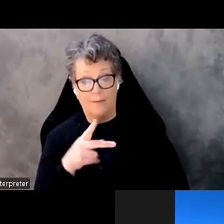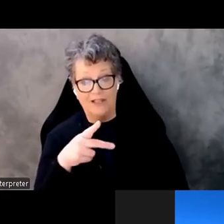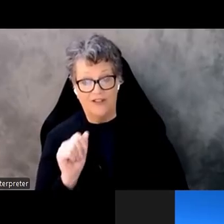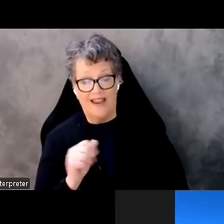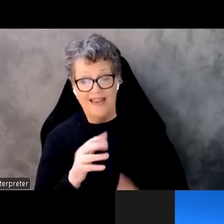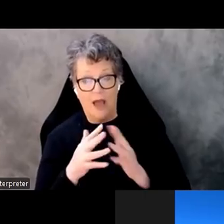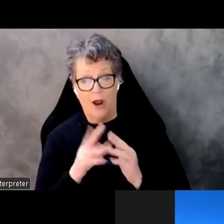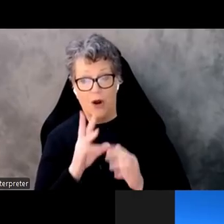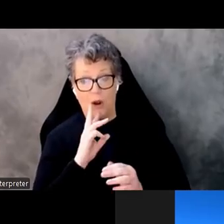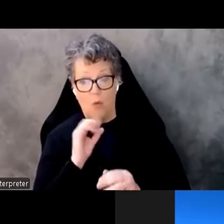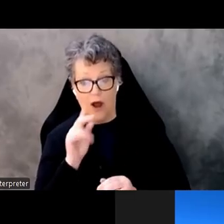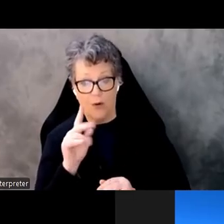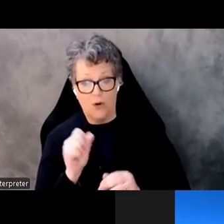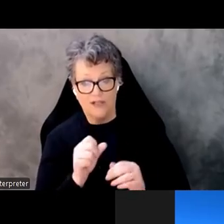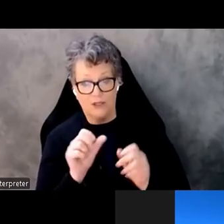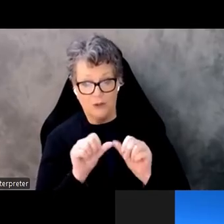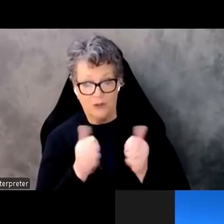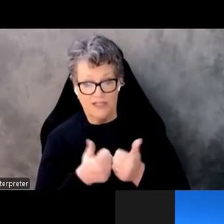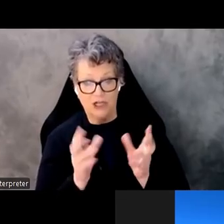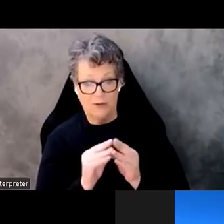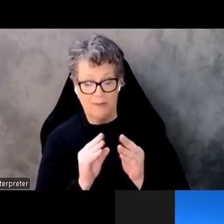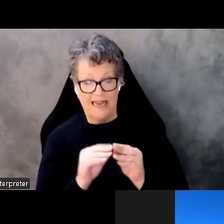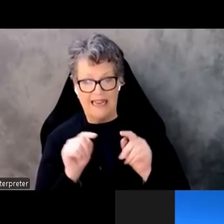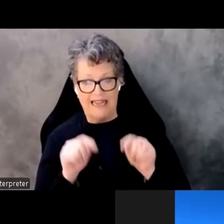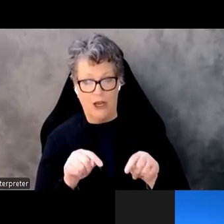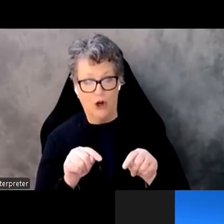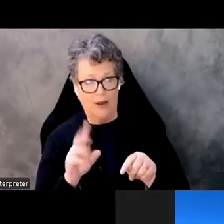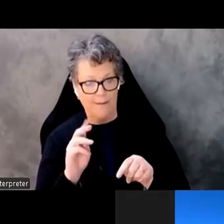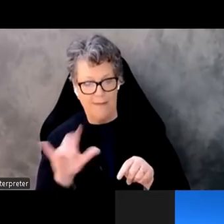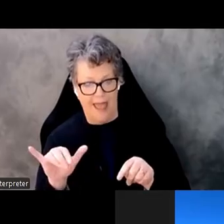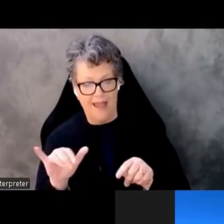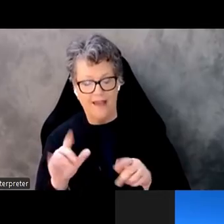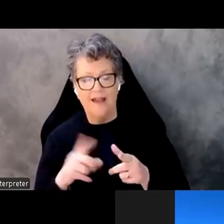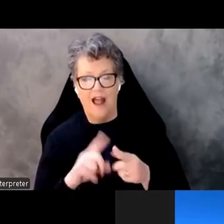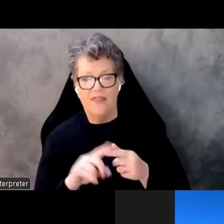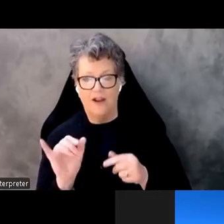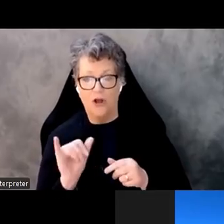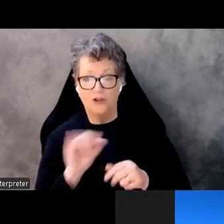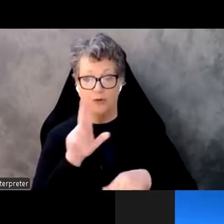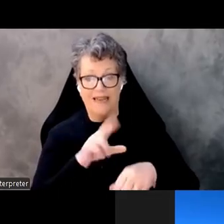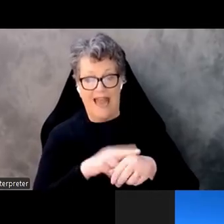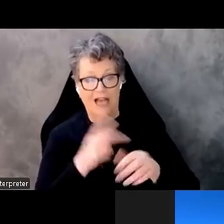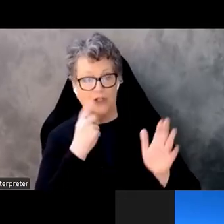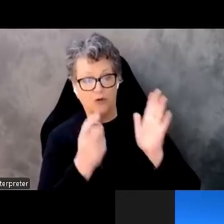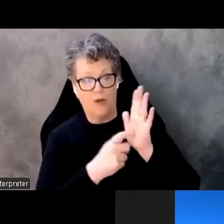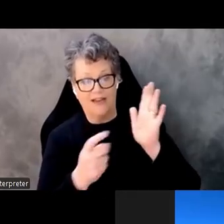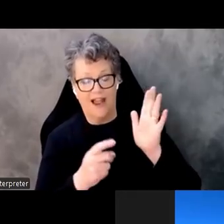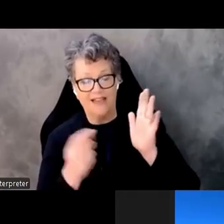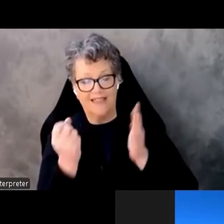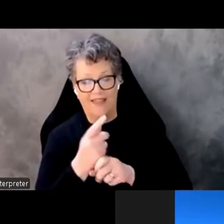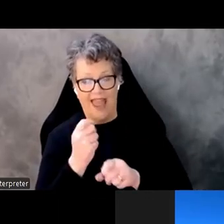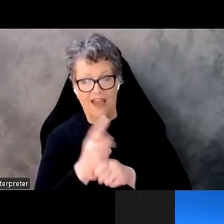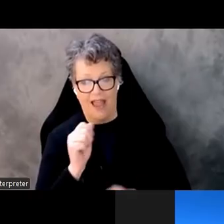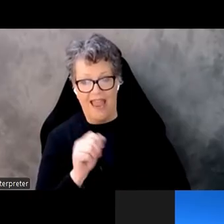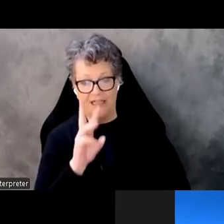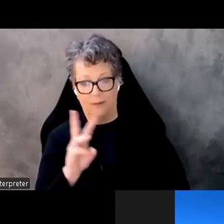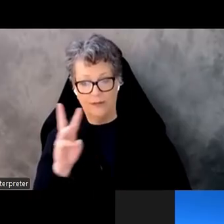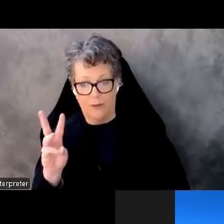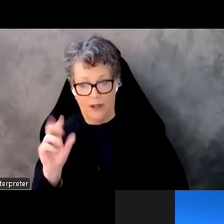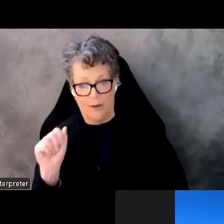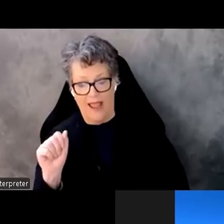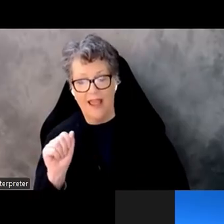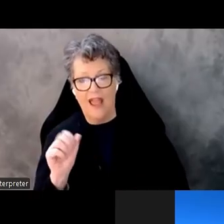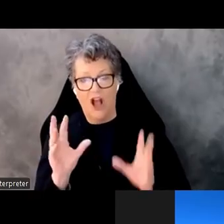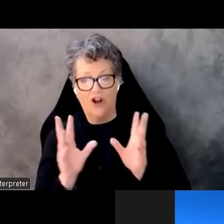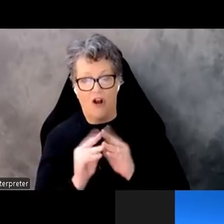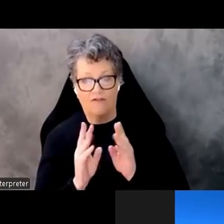American Water Works Association meeting here in May, and then will also be nationally recognized at the annual AWWA conference later